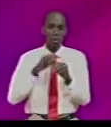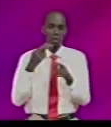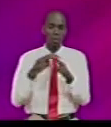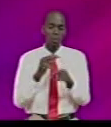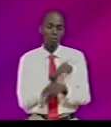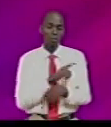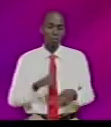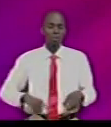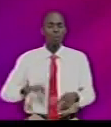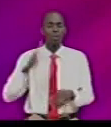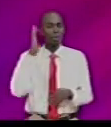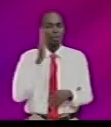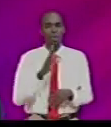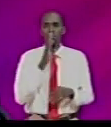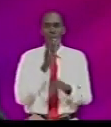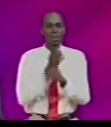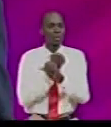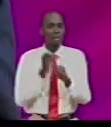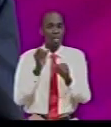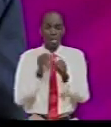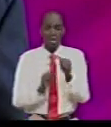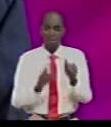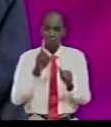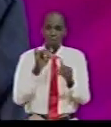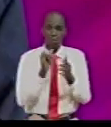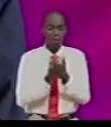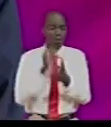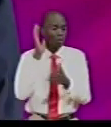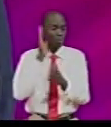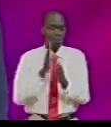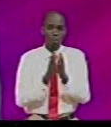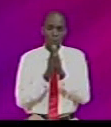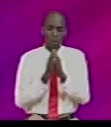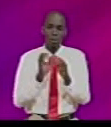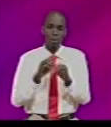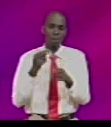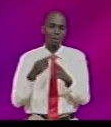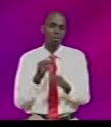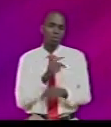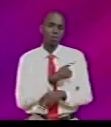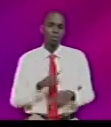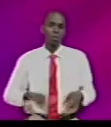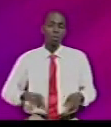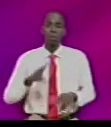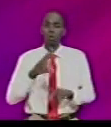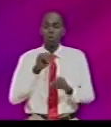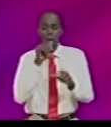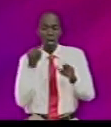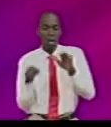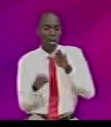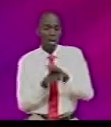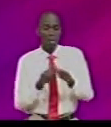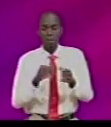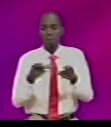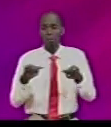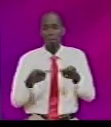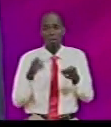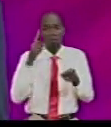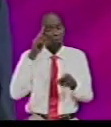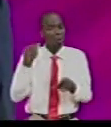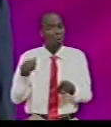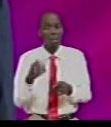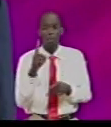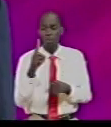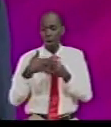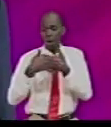shall be saved. Anyone that you call on the name of the Lord, there is no hiding place for anyone after death. So this